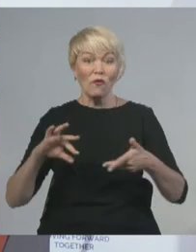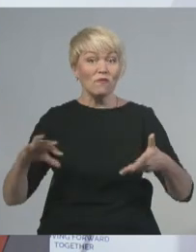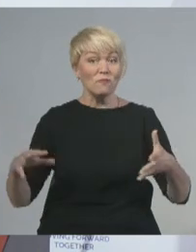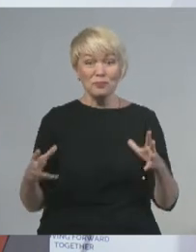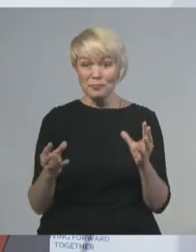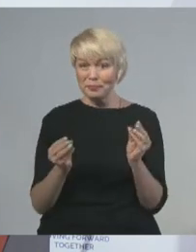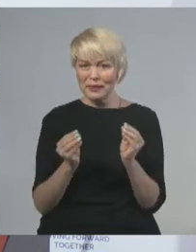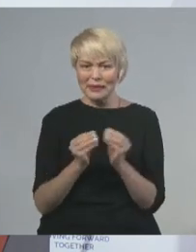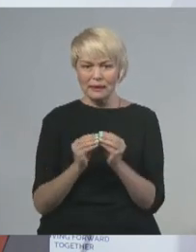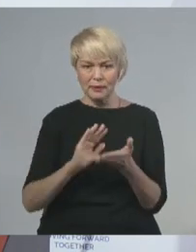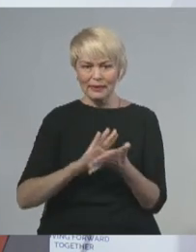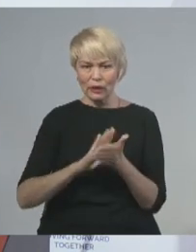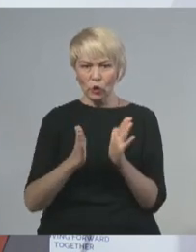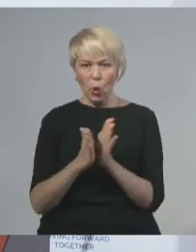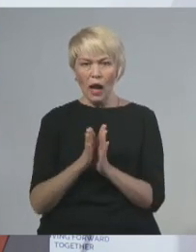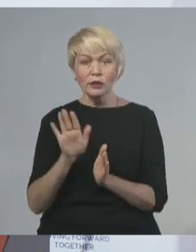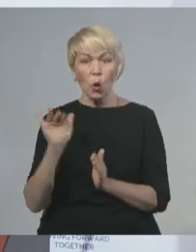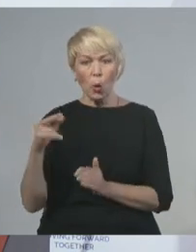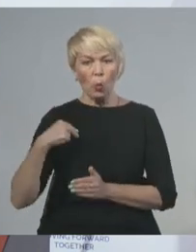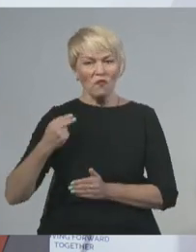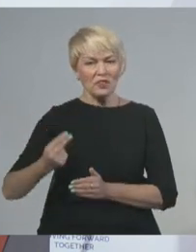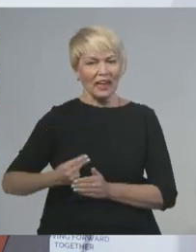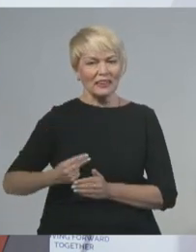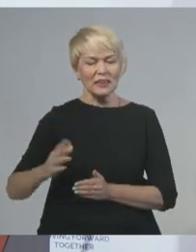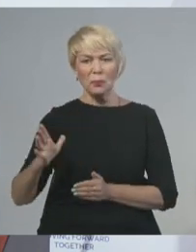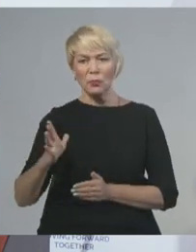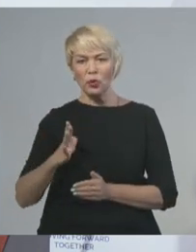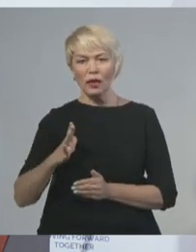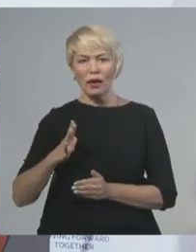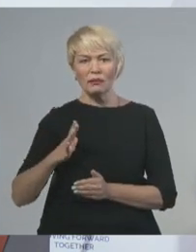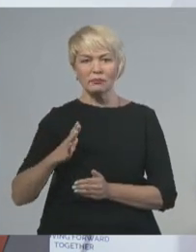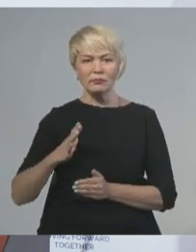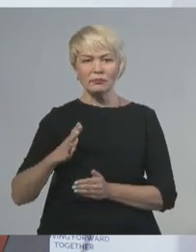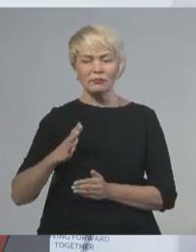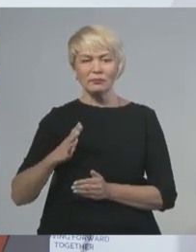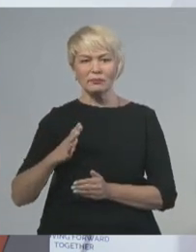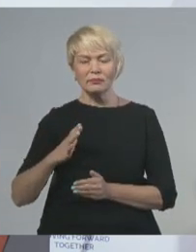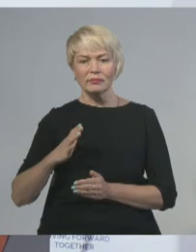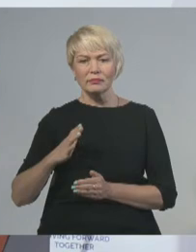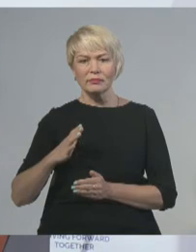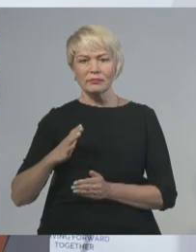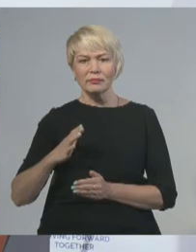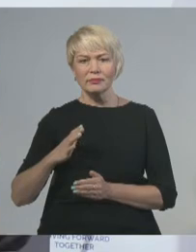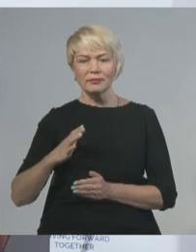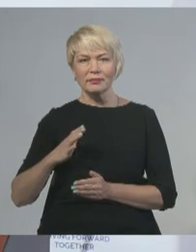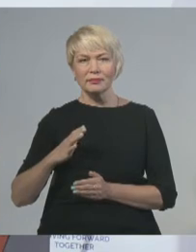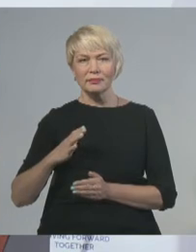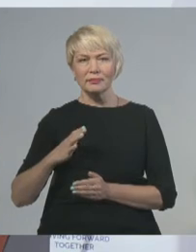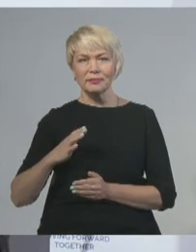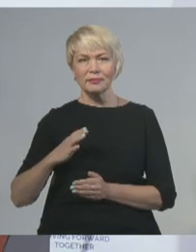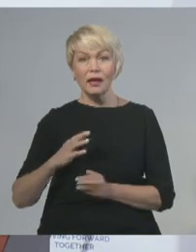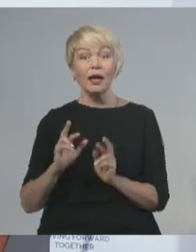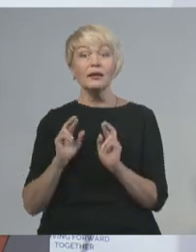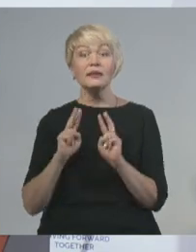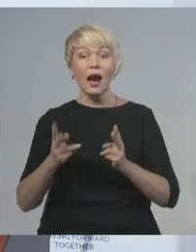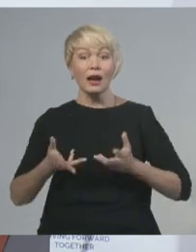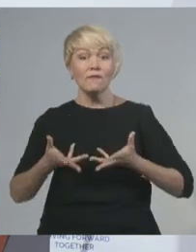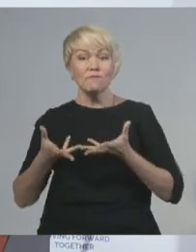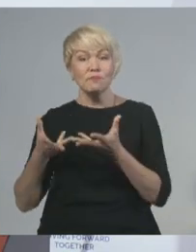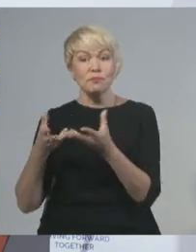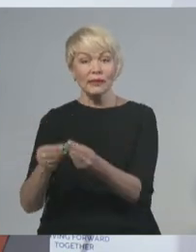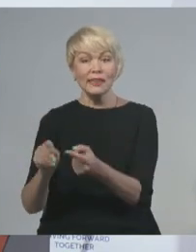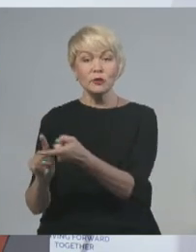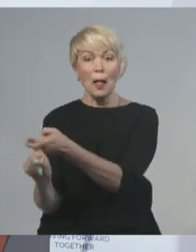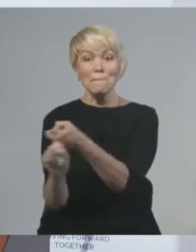to some other countries so what is situation in your country how the pandemic influenced media which are very diverse which are